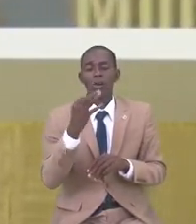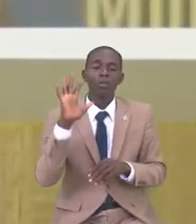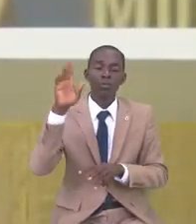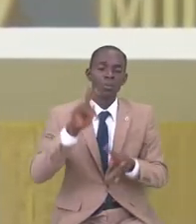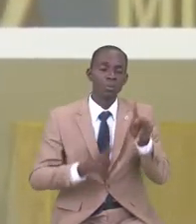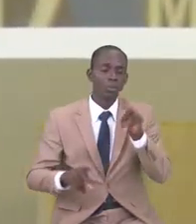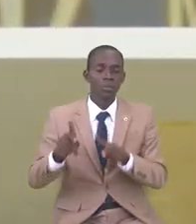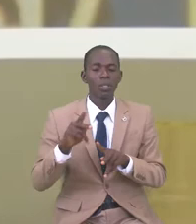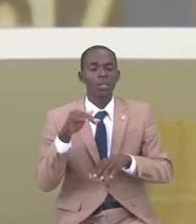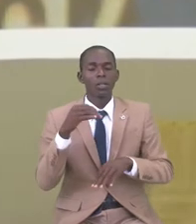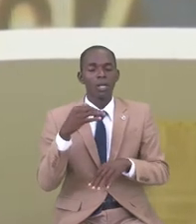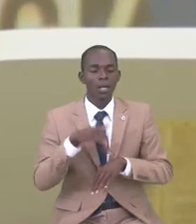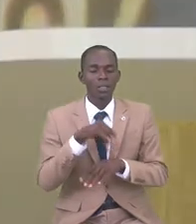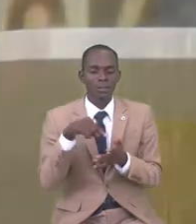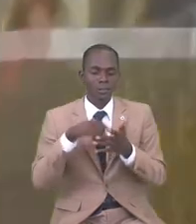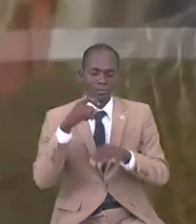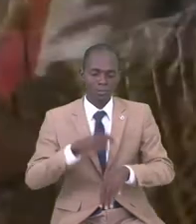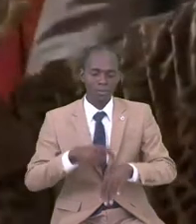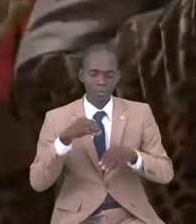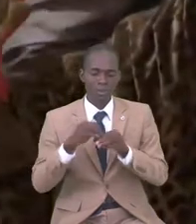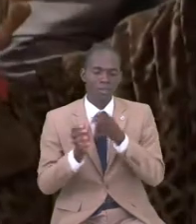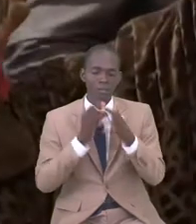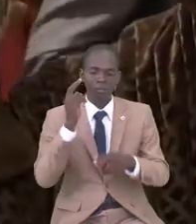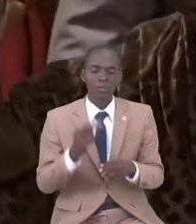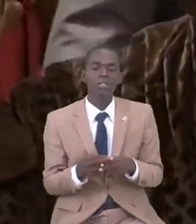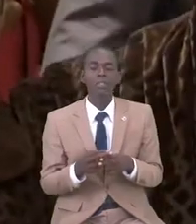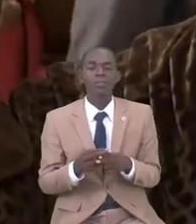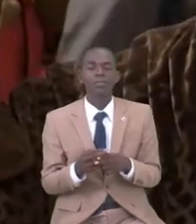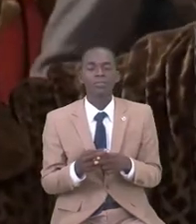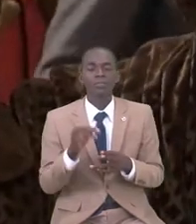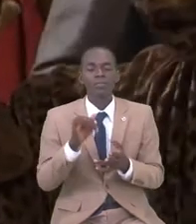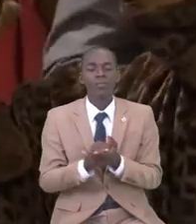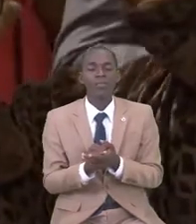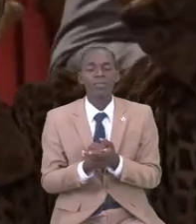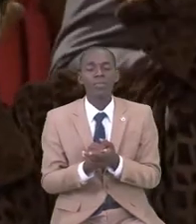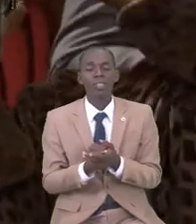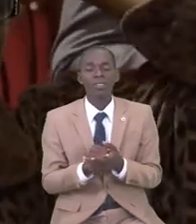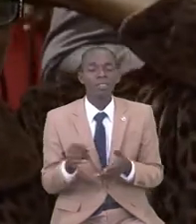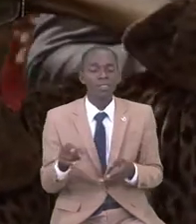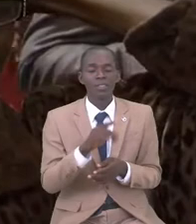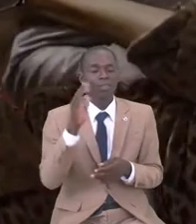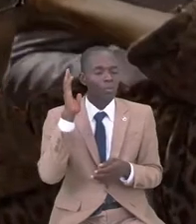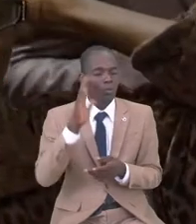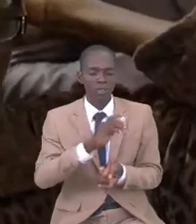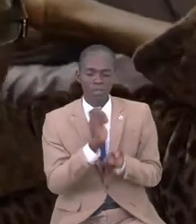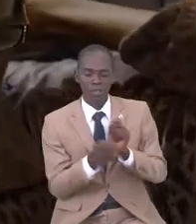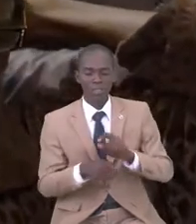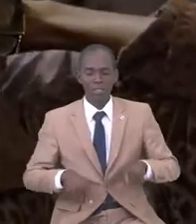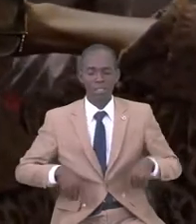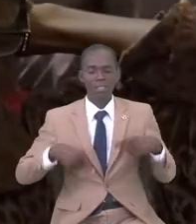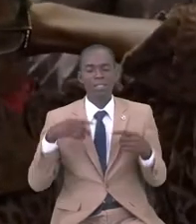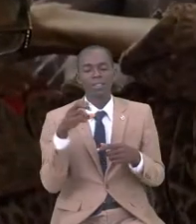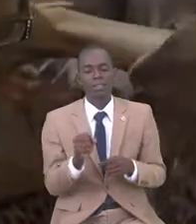at this time in Jesus' name. That they will turn lives around.